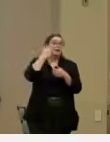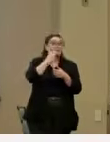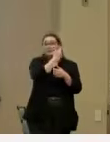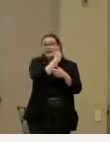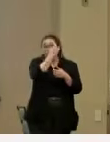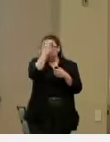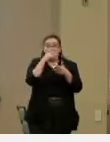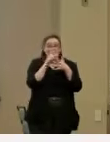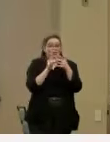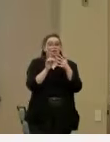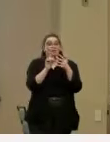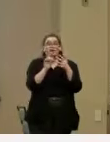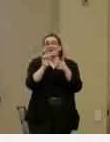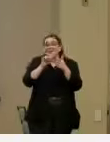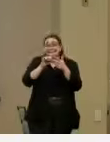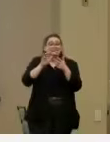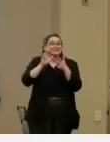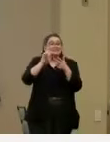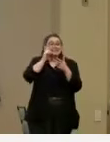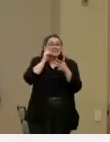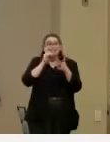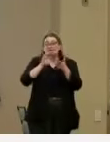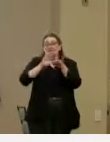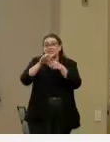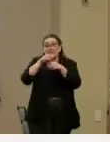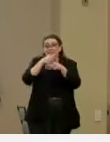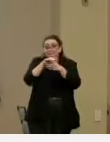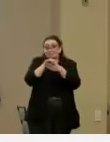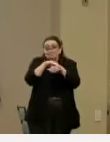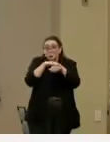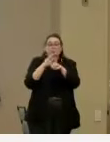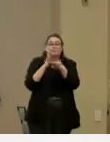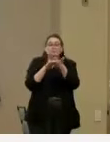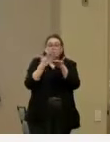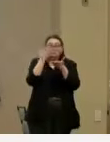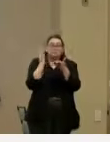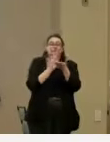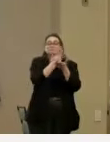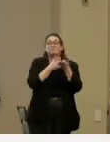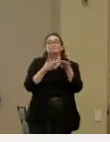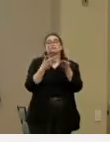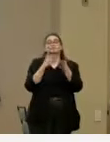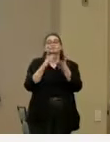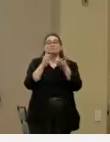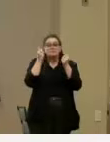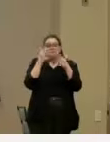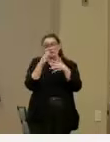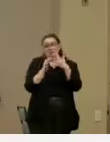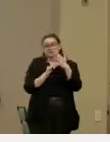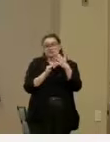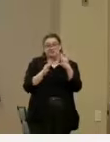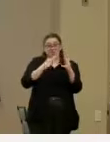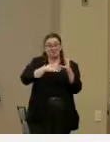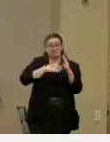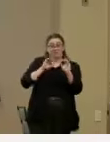there are topical prescriptions, even chemical peels have their role in treating discoid lupus. So I say that to say that in